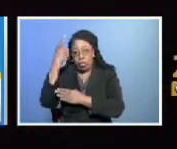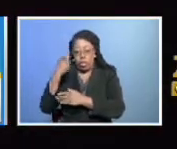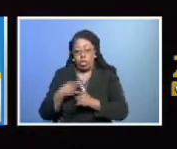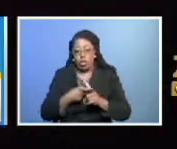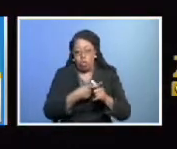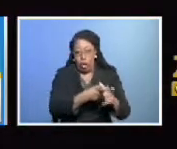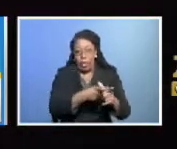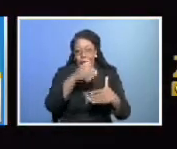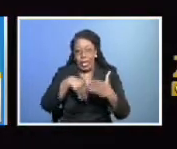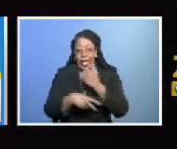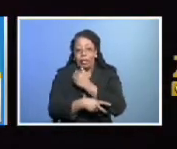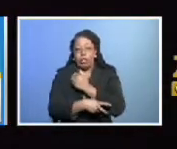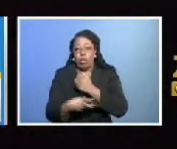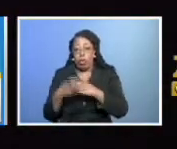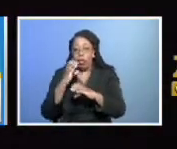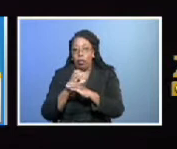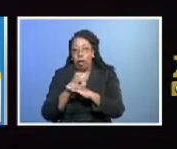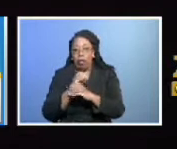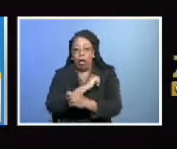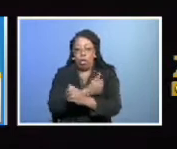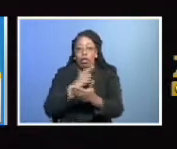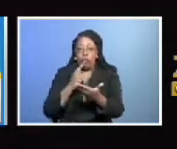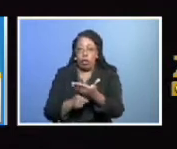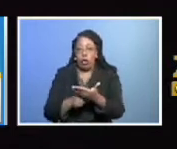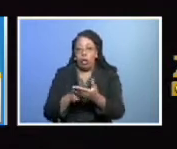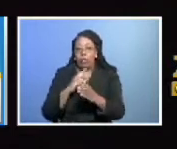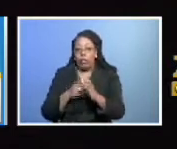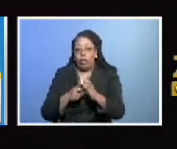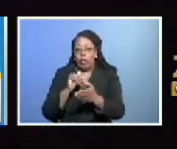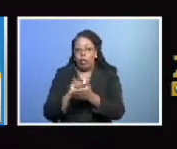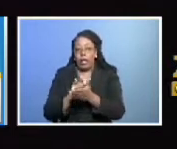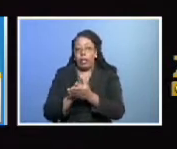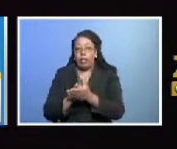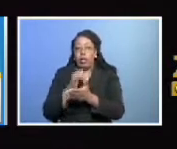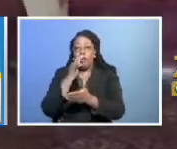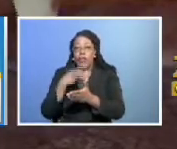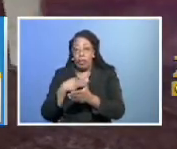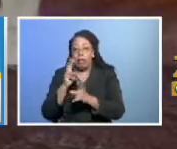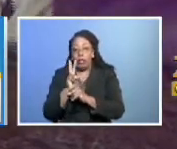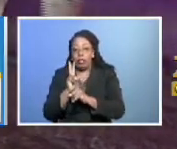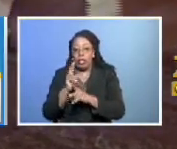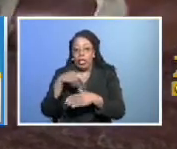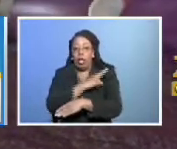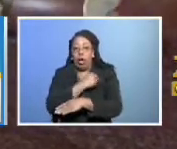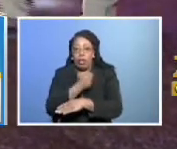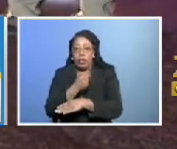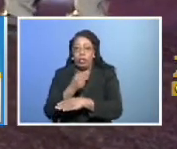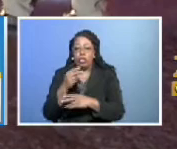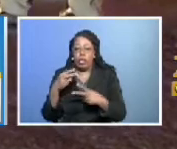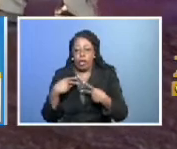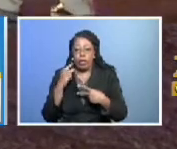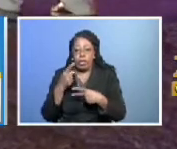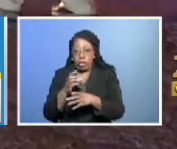the scene in the stolen vehicle. Authorities confirmed that the female victim is detained in hospital tonight with her condition listed as